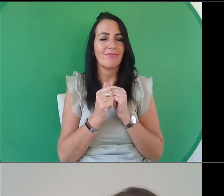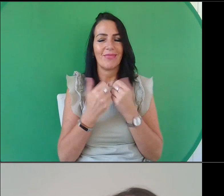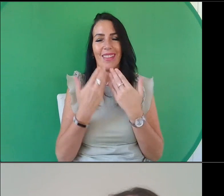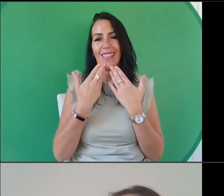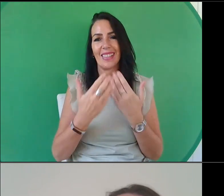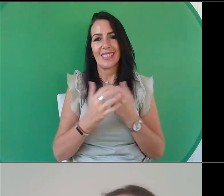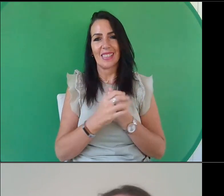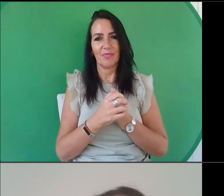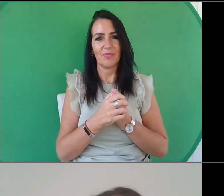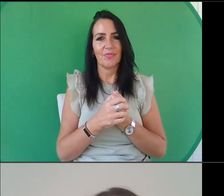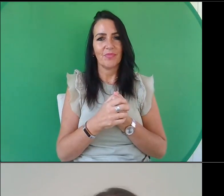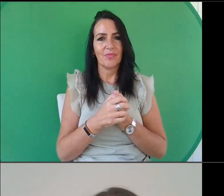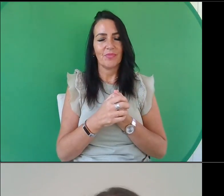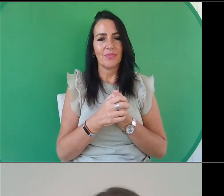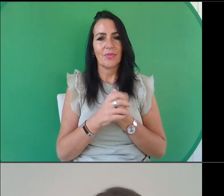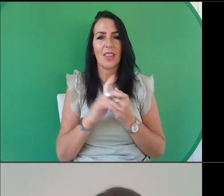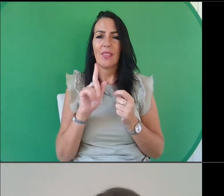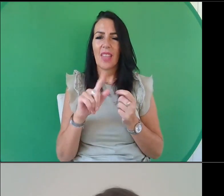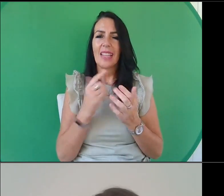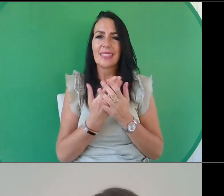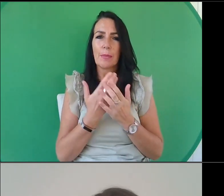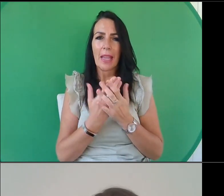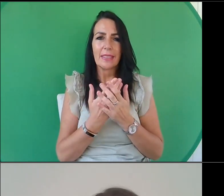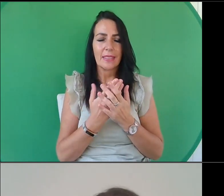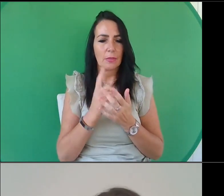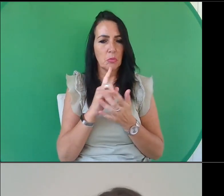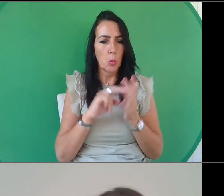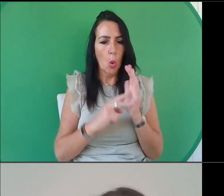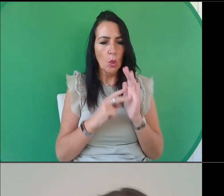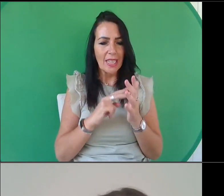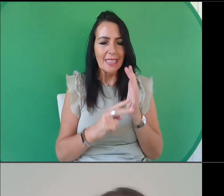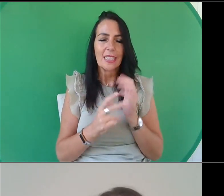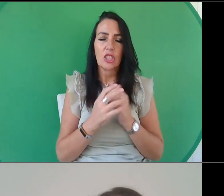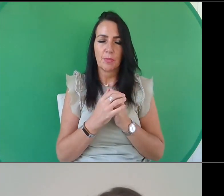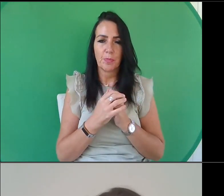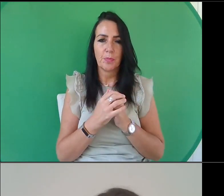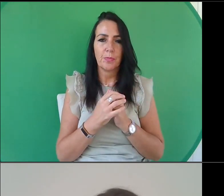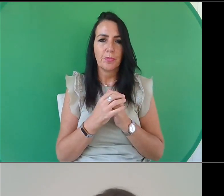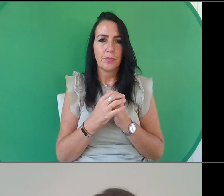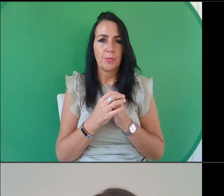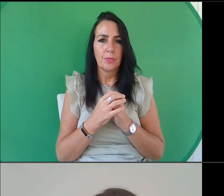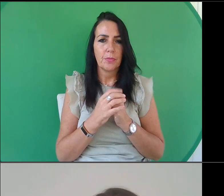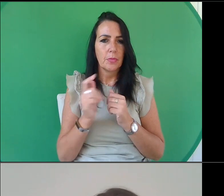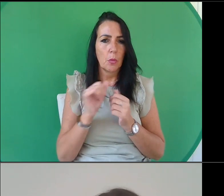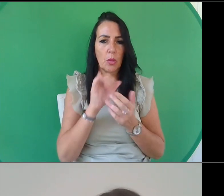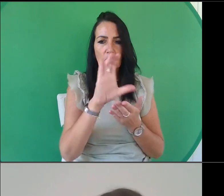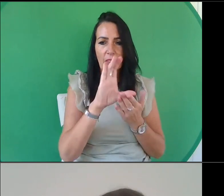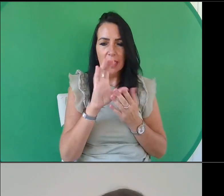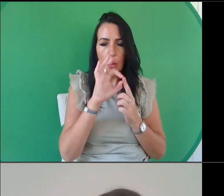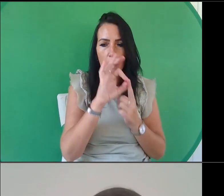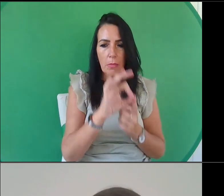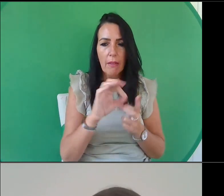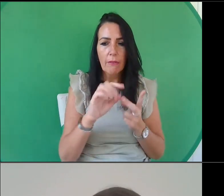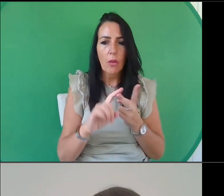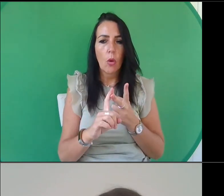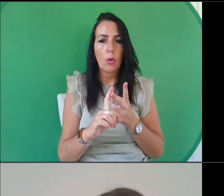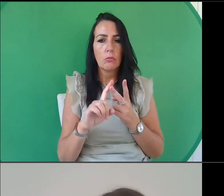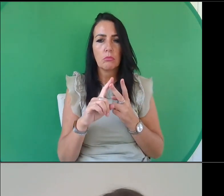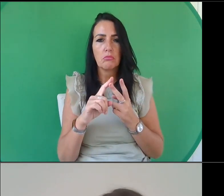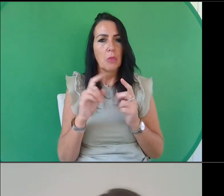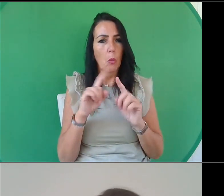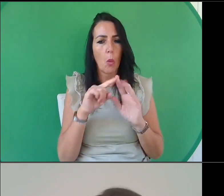Yeah, so I think this is obviously going to depend on the organisation as to which funding they might apply for and what they might be eligible